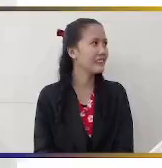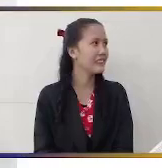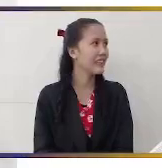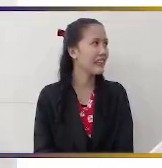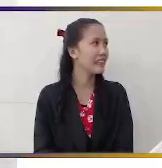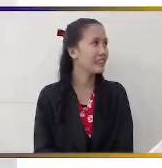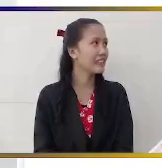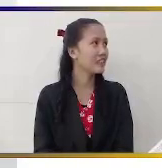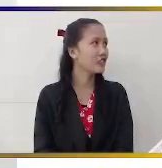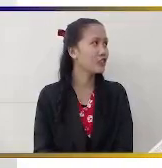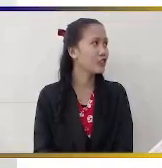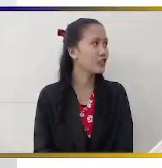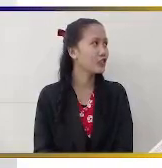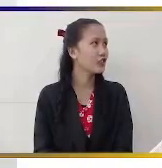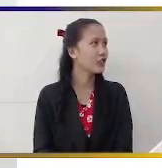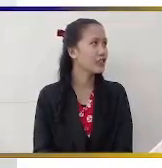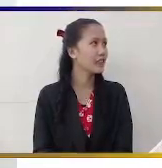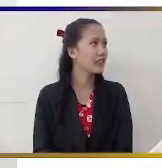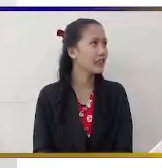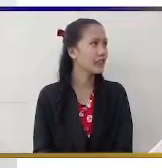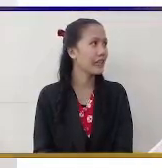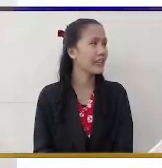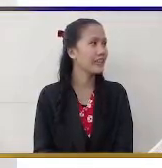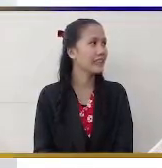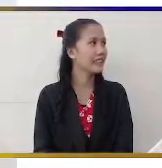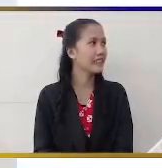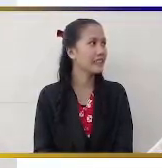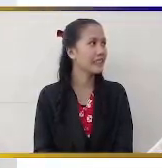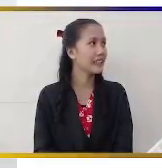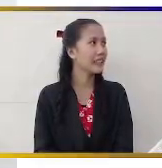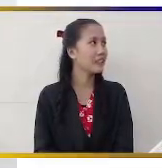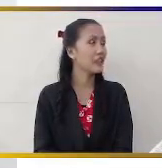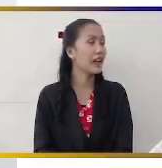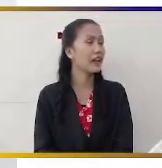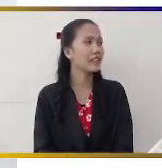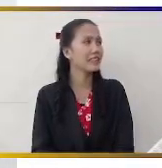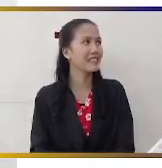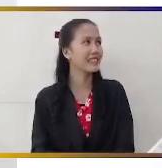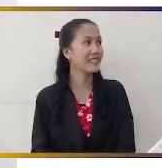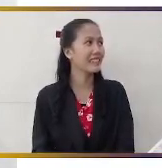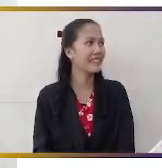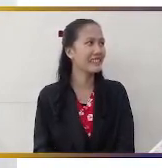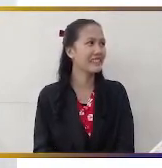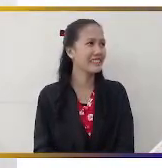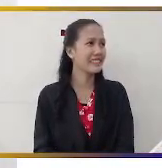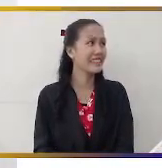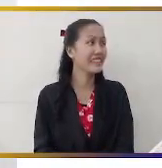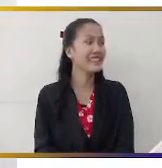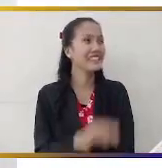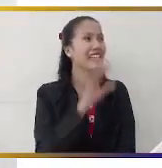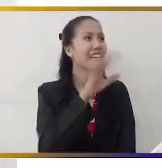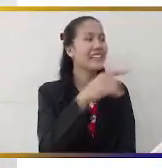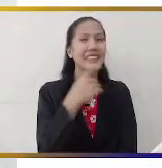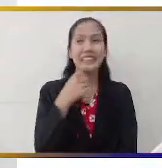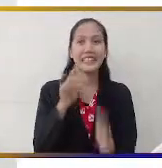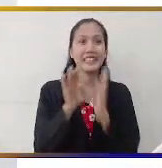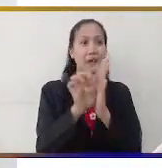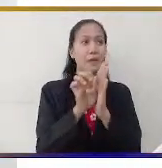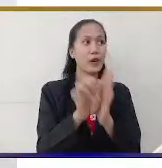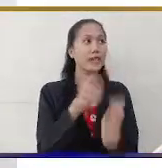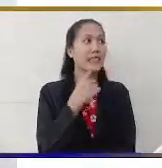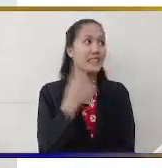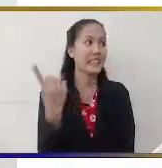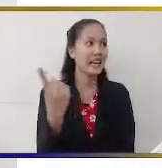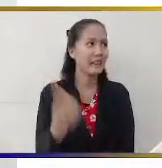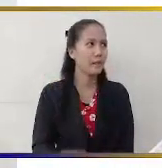He owns it all. You see, he wants you to grow in faith. When I first was saved, listen now, when I was first saved, I hated